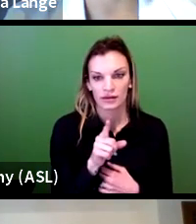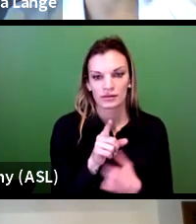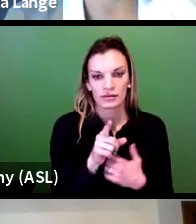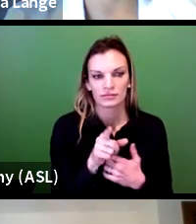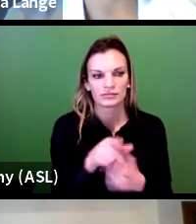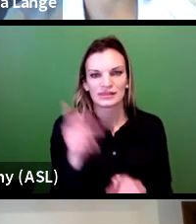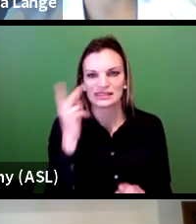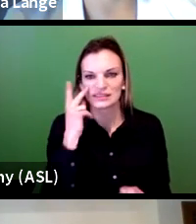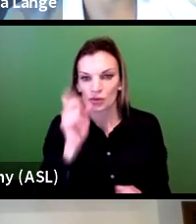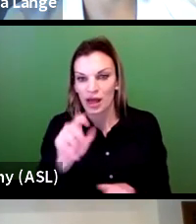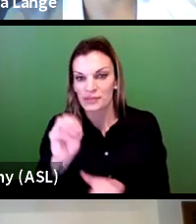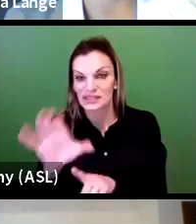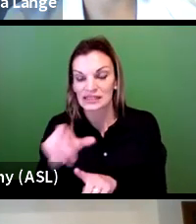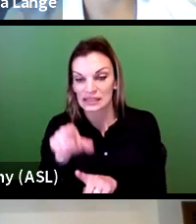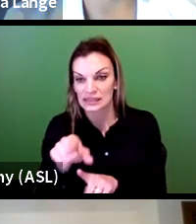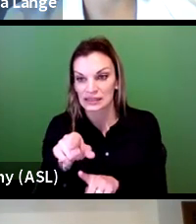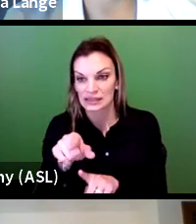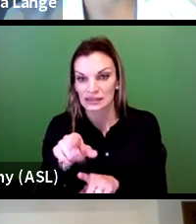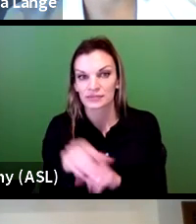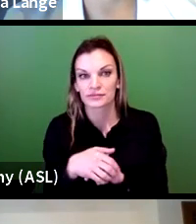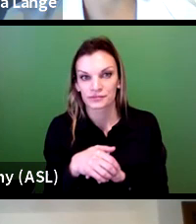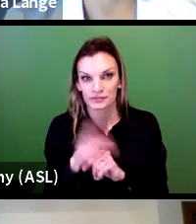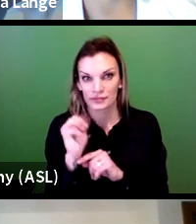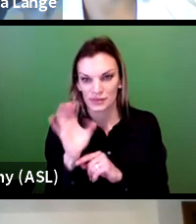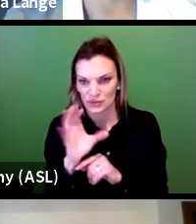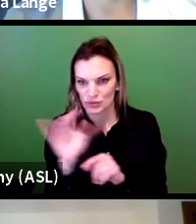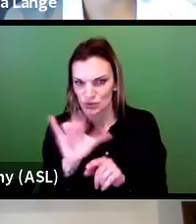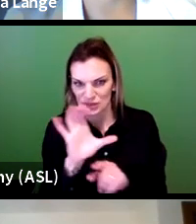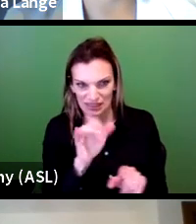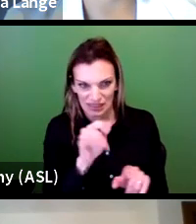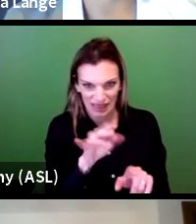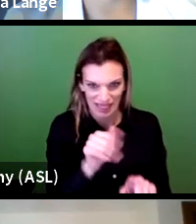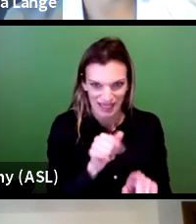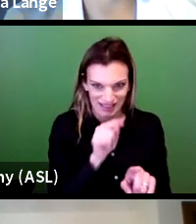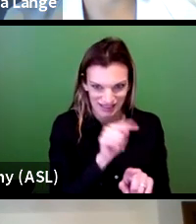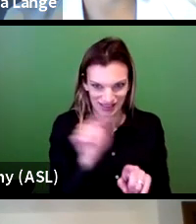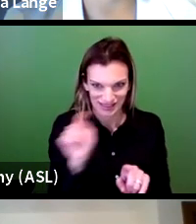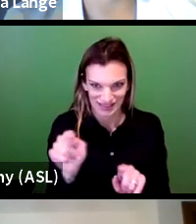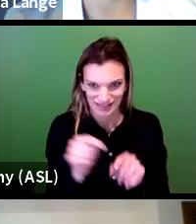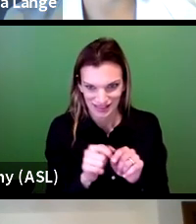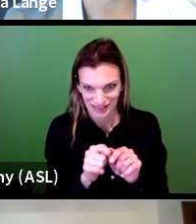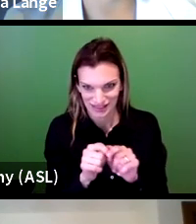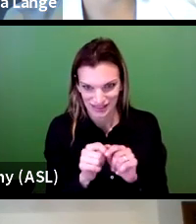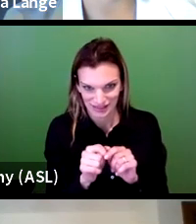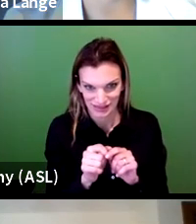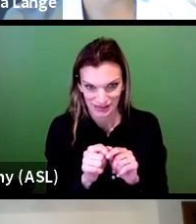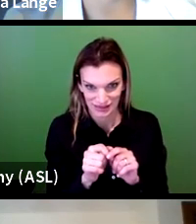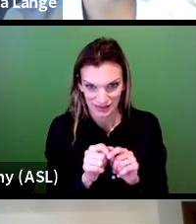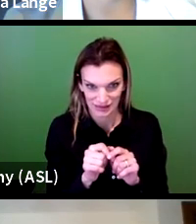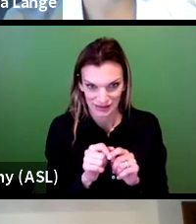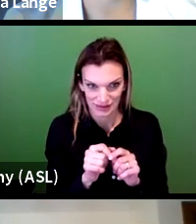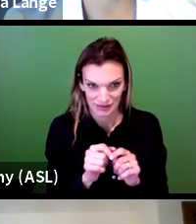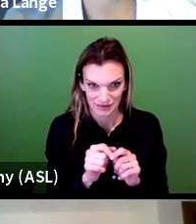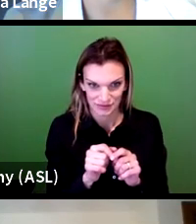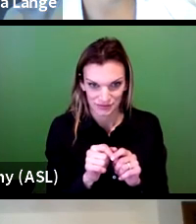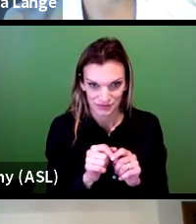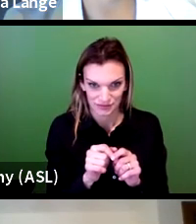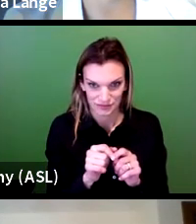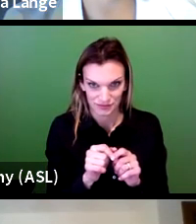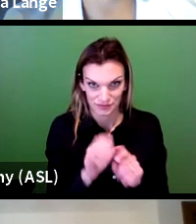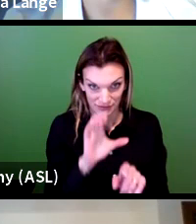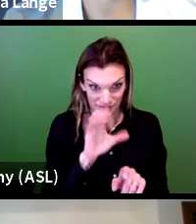I see a question. Yeah, and I think Cynthia had her hand up too. Oh, okay. Forgive me.